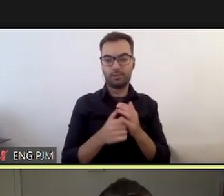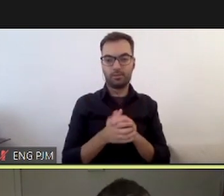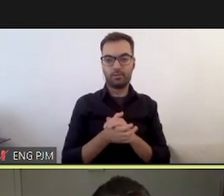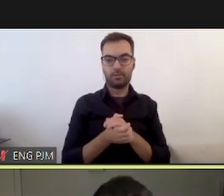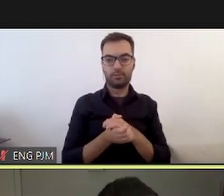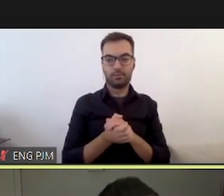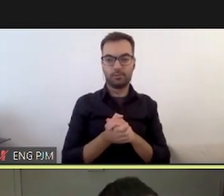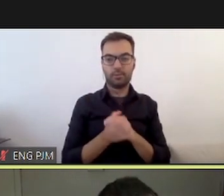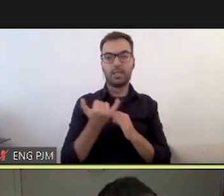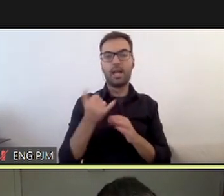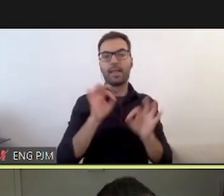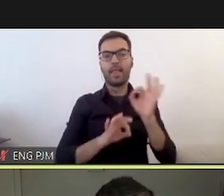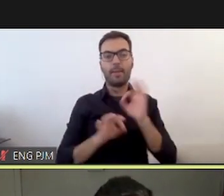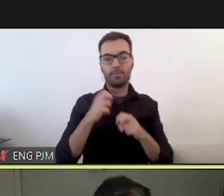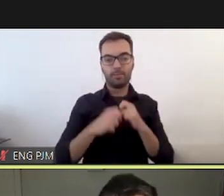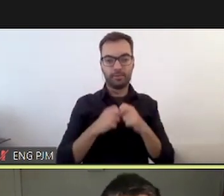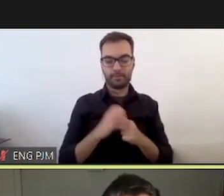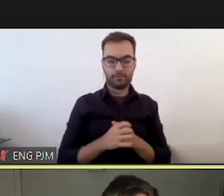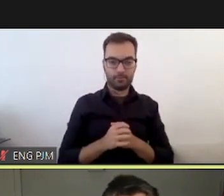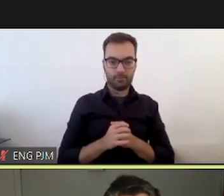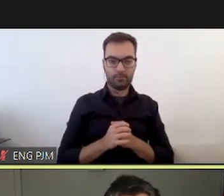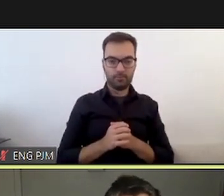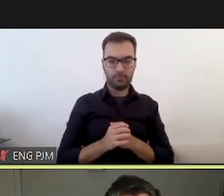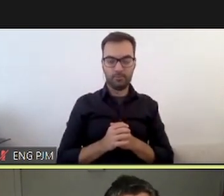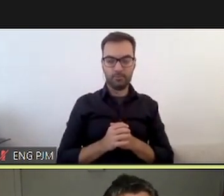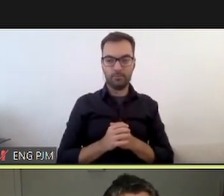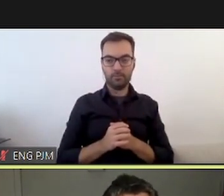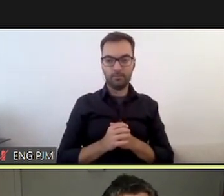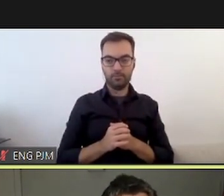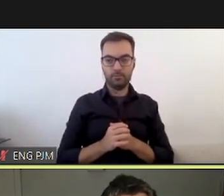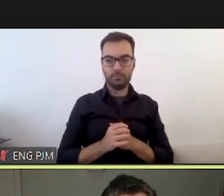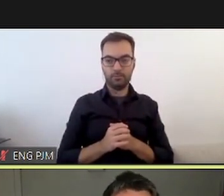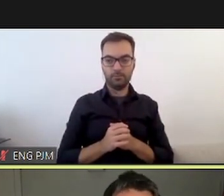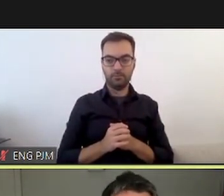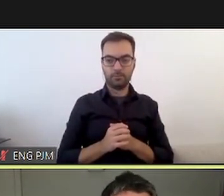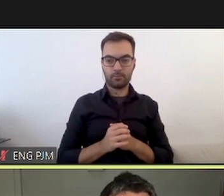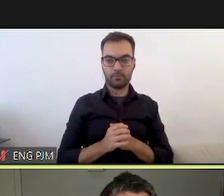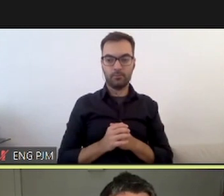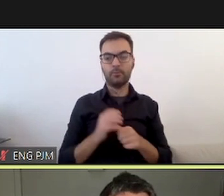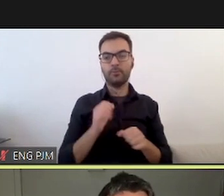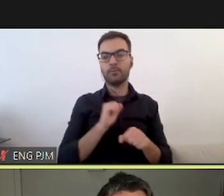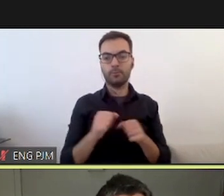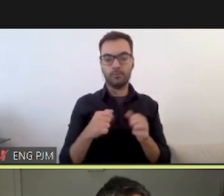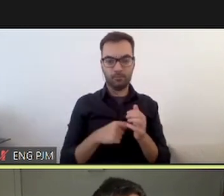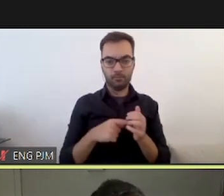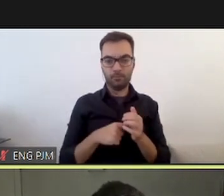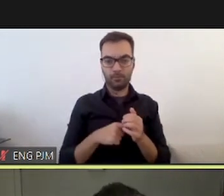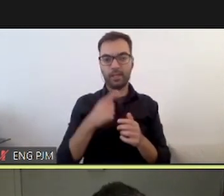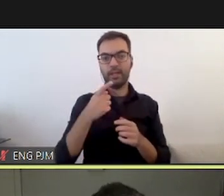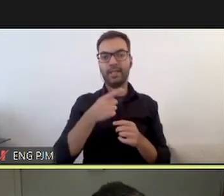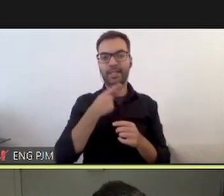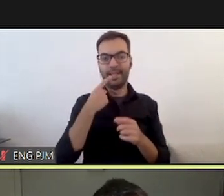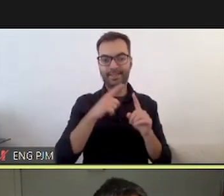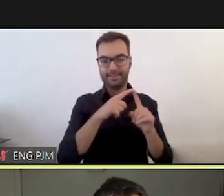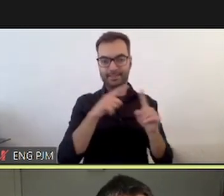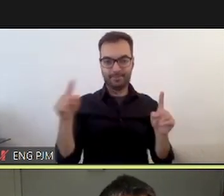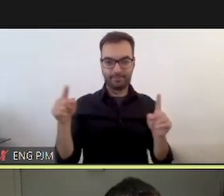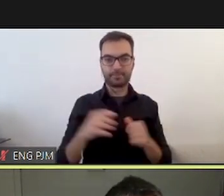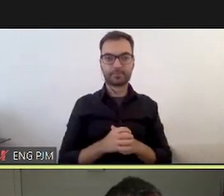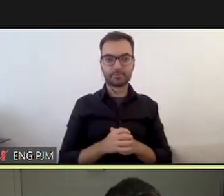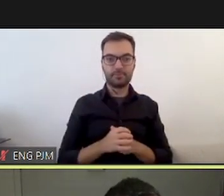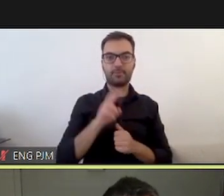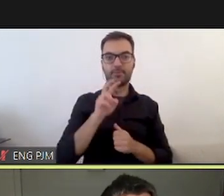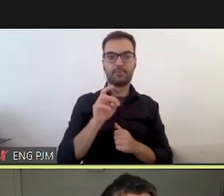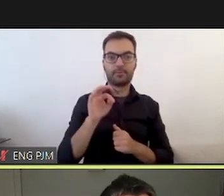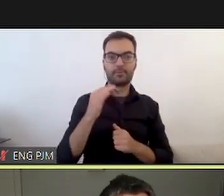how to fix the problem. So this is, as you already see, there is language attribute, and on the